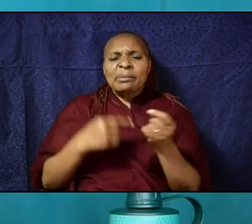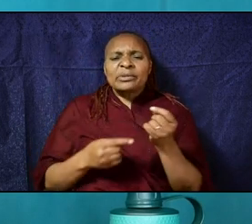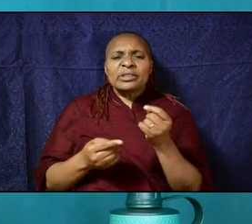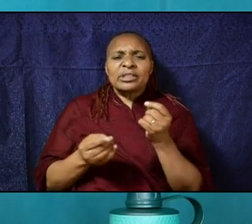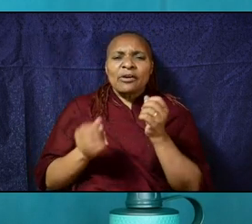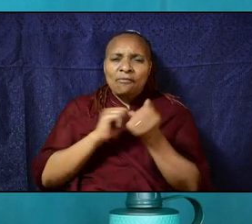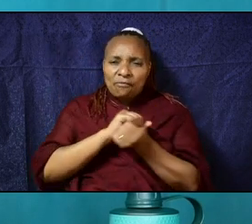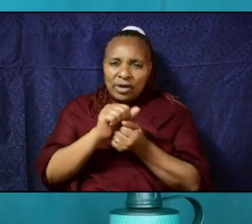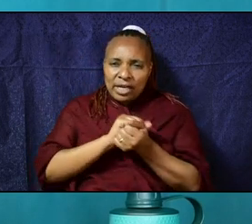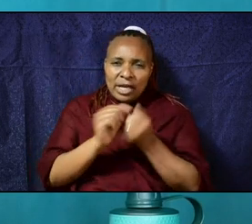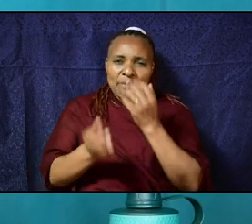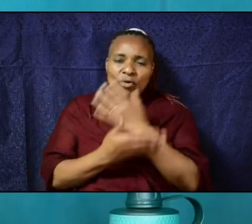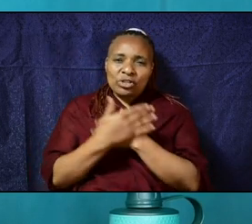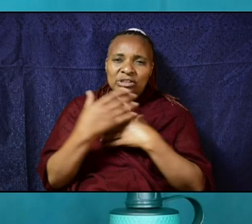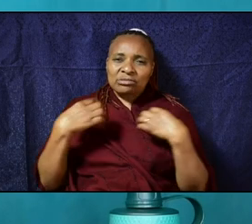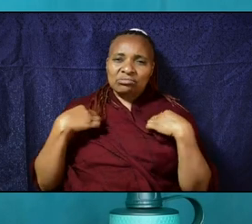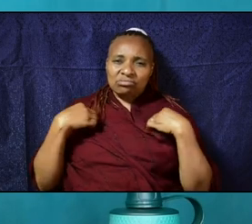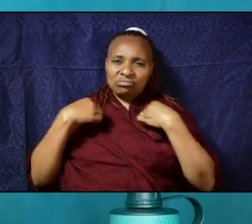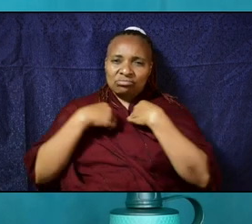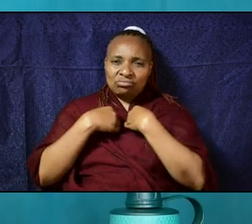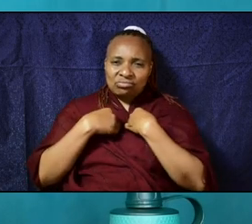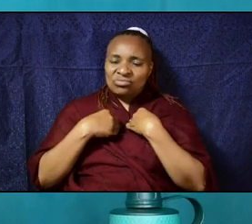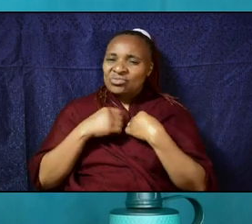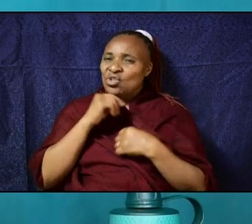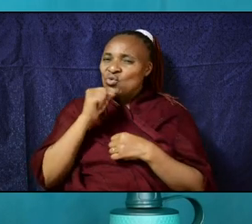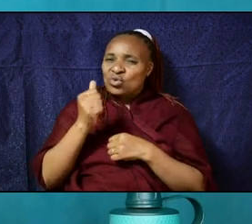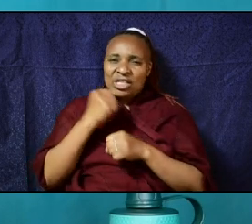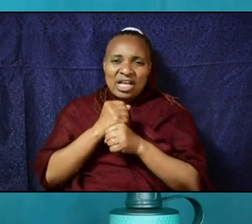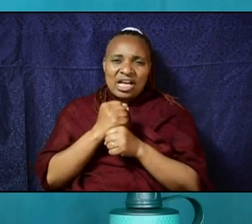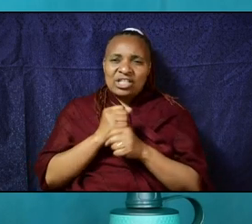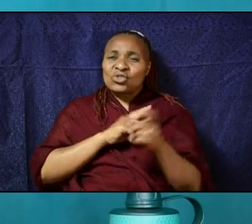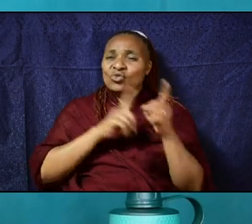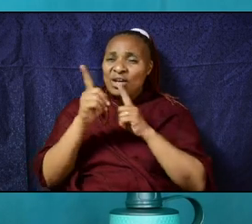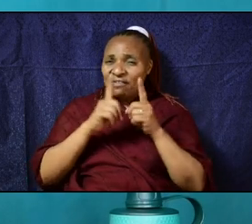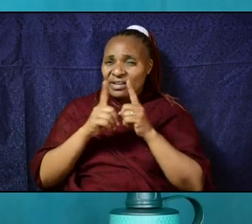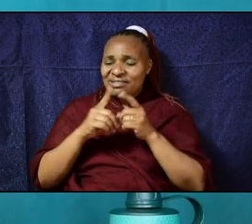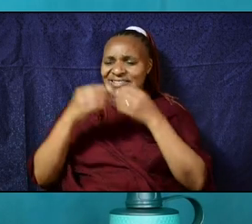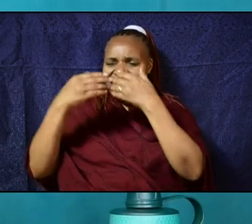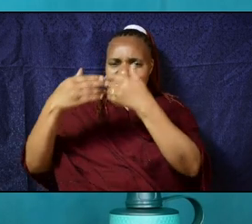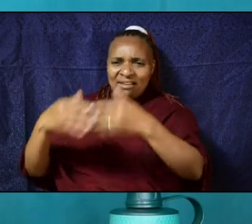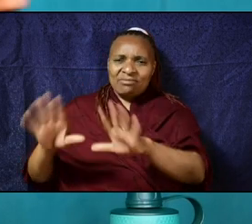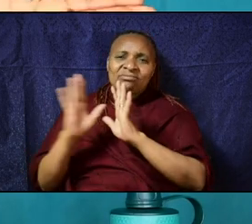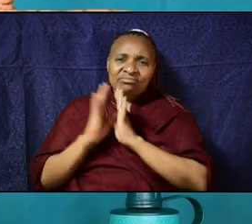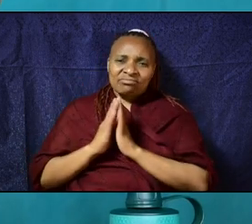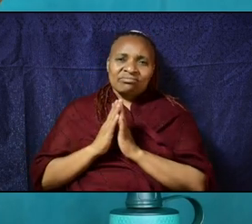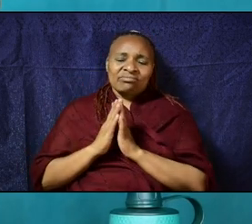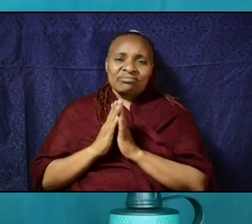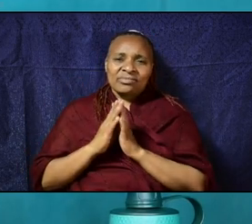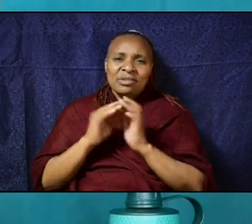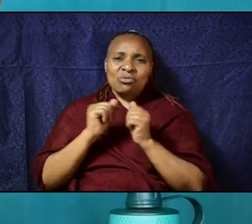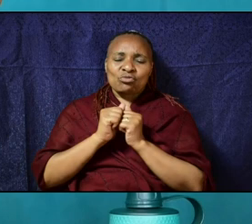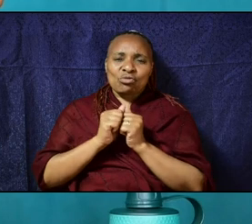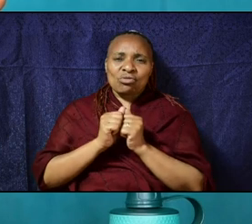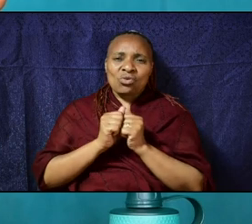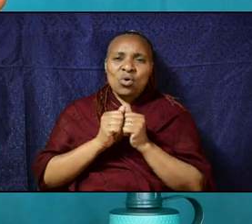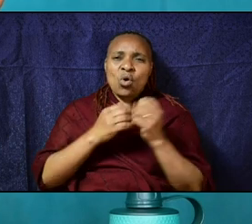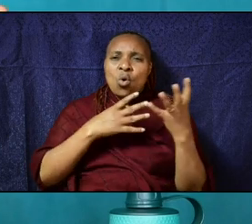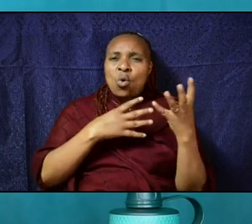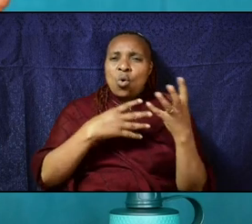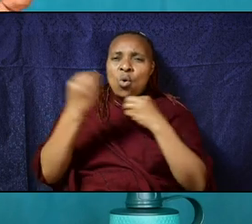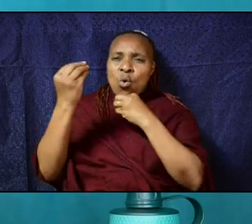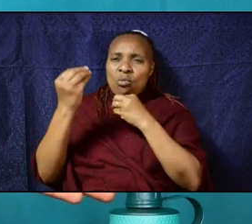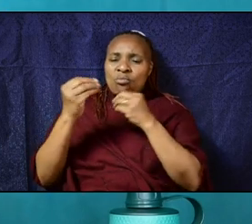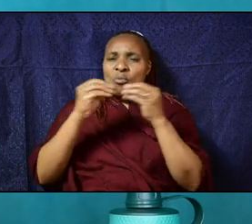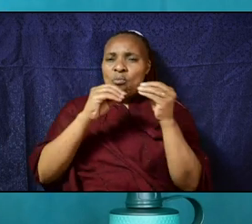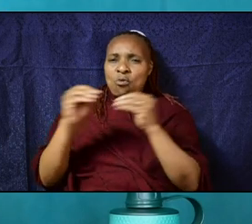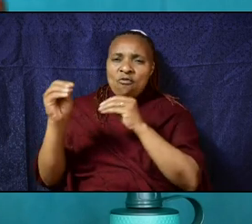morning, the suits are not done, and he has to travel. So he just left the suits, flew across the country. He was moving from